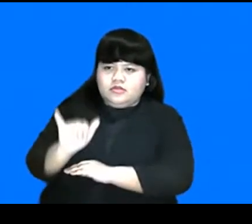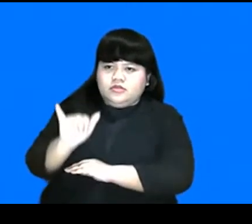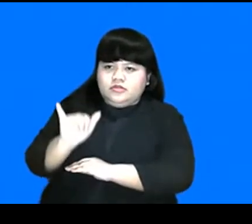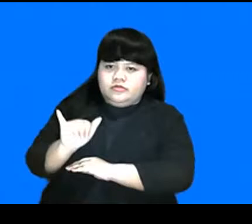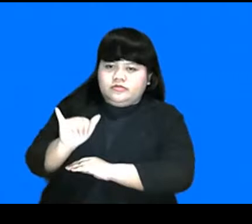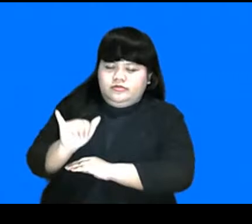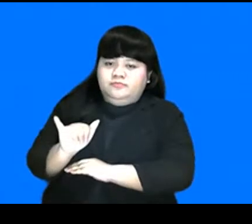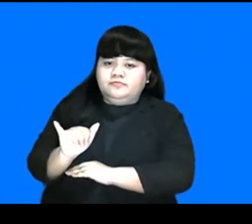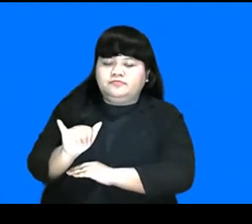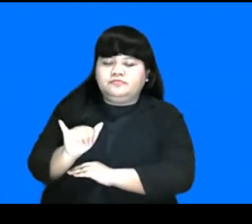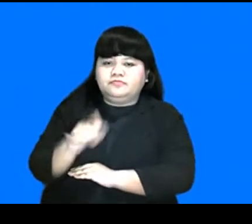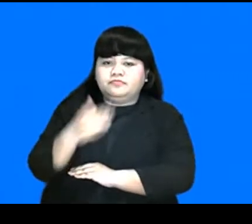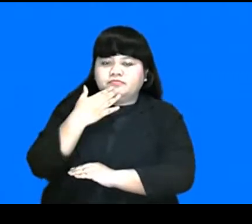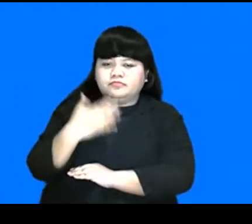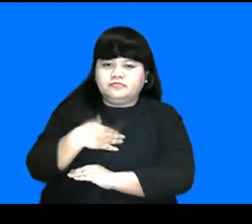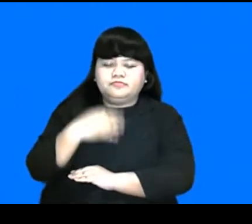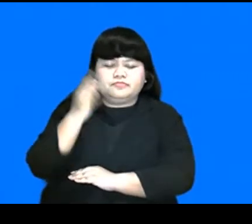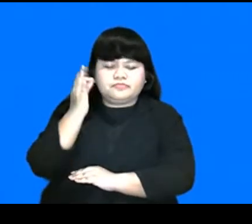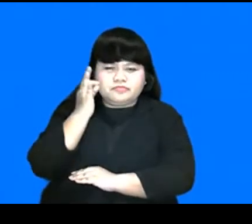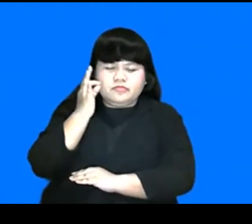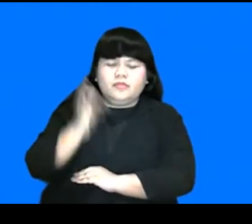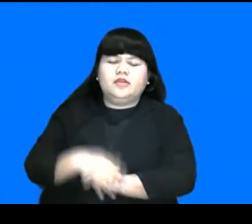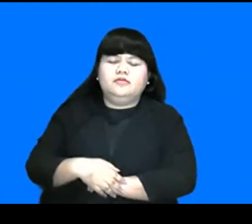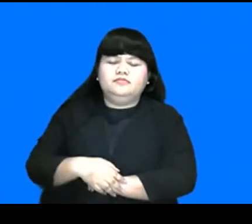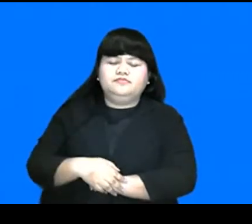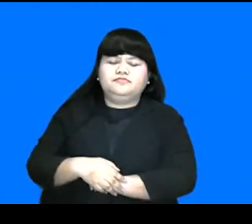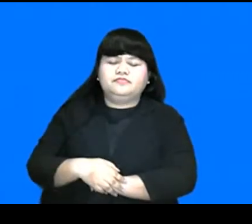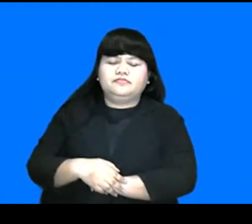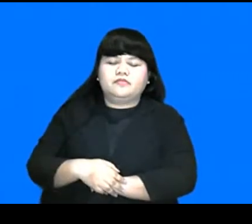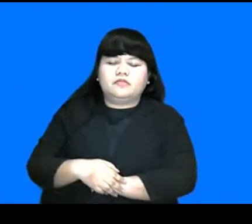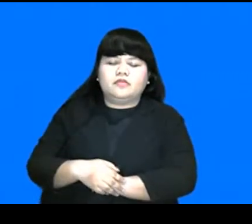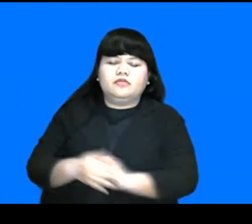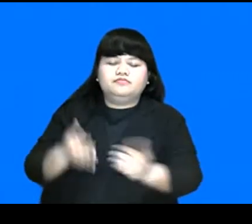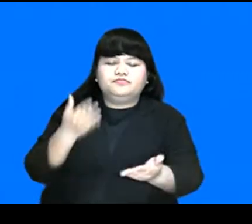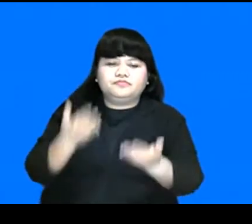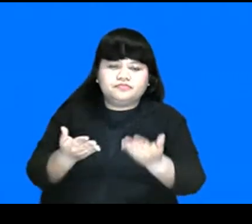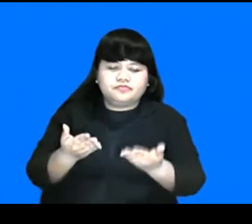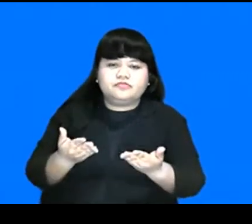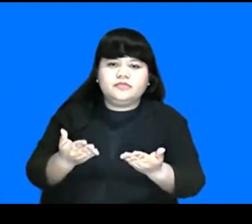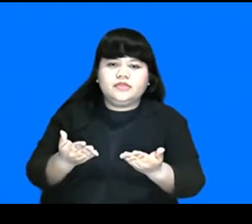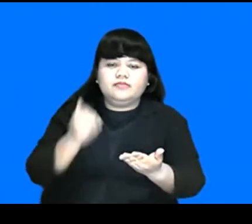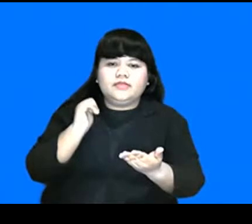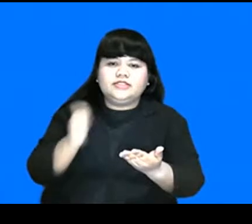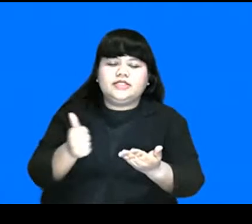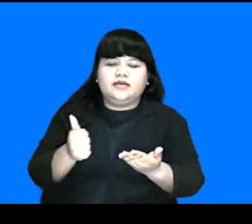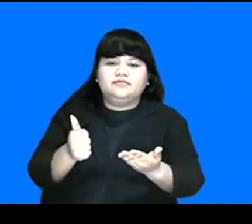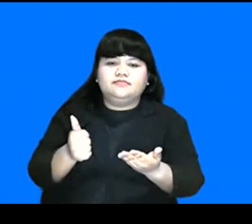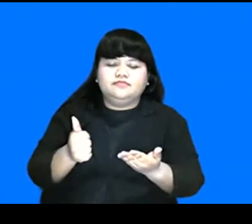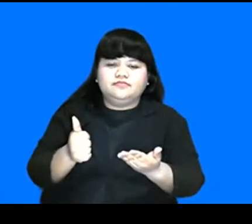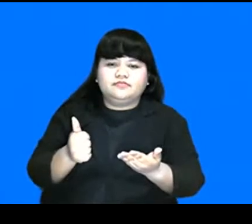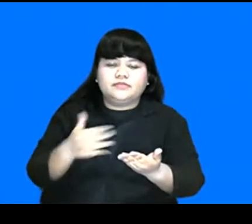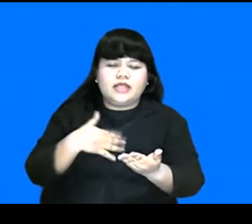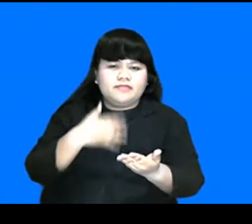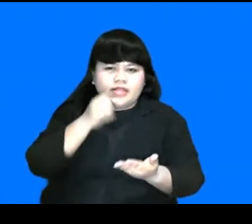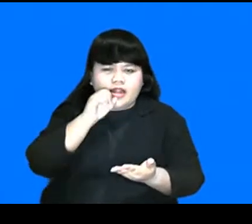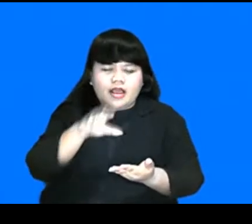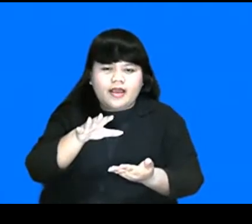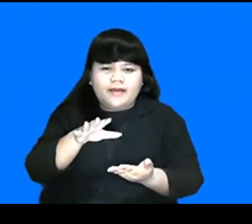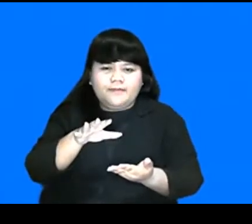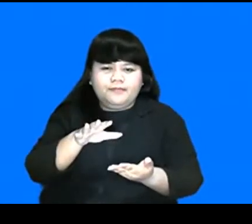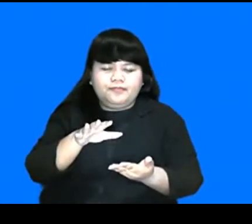she may consider it bad. So good when I say, so it has. But in the end, when we are talking of